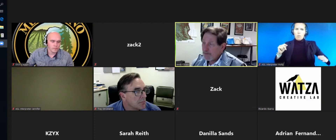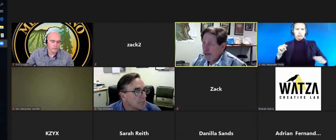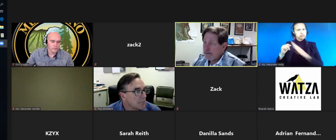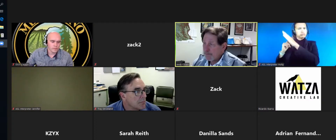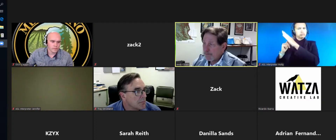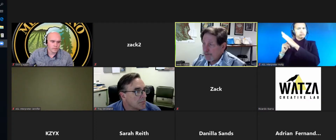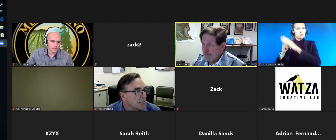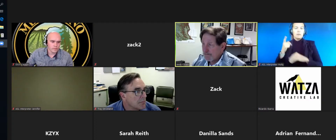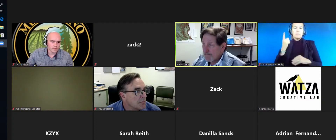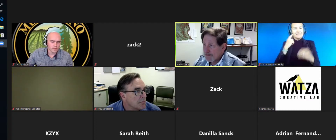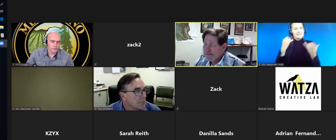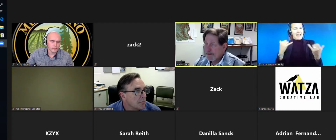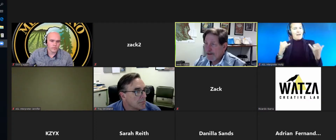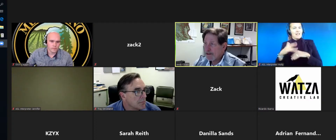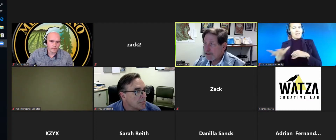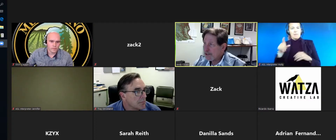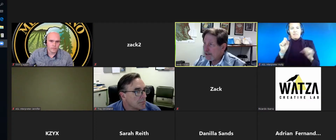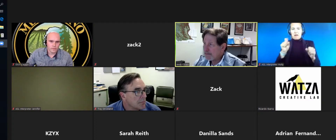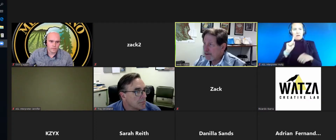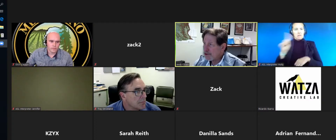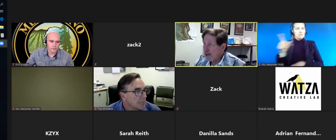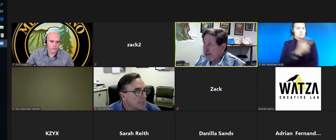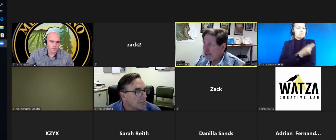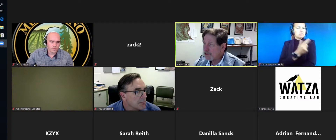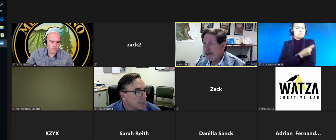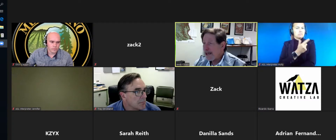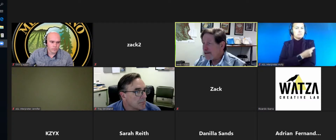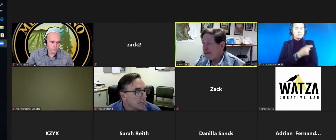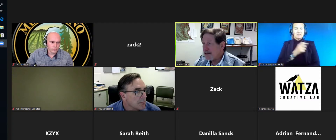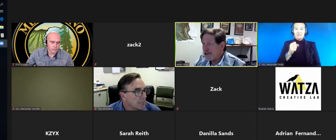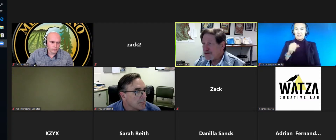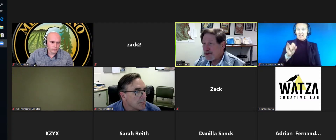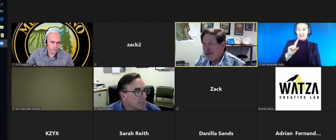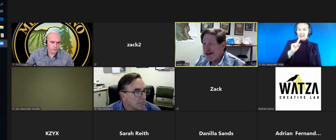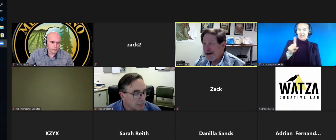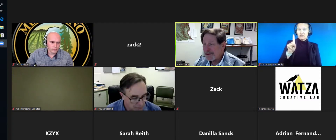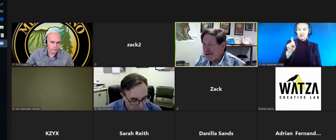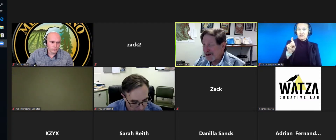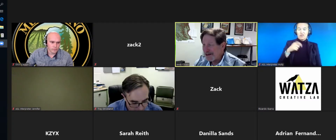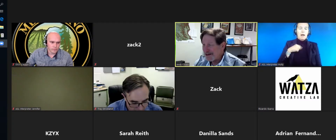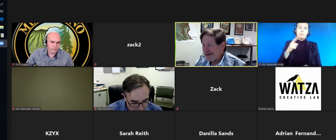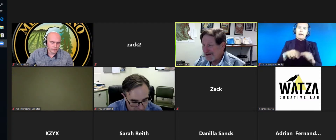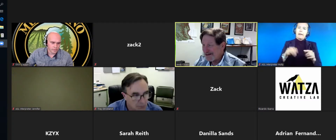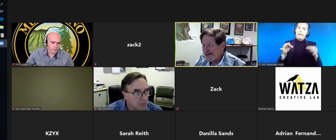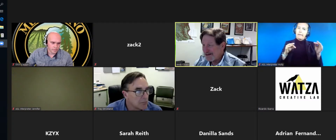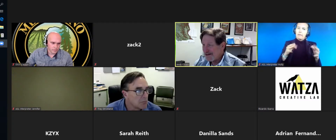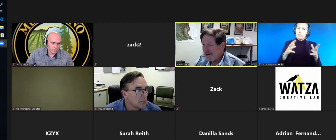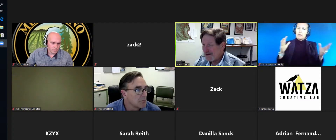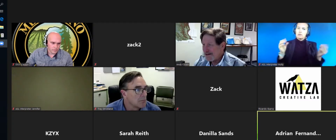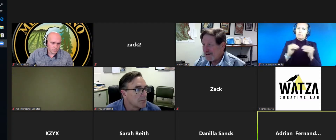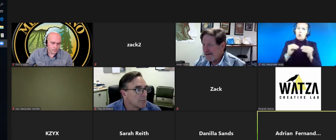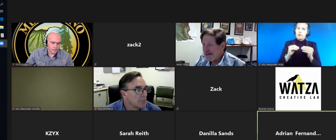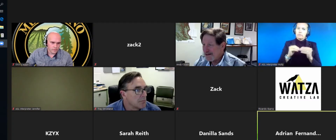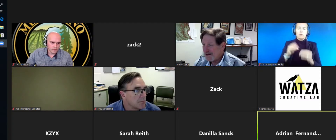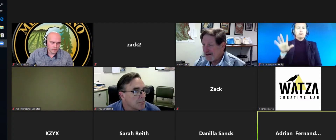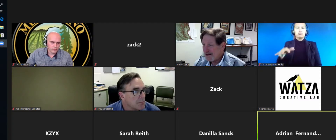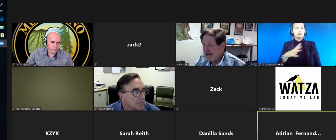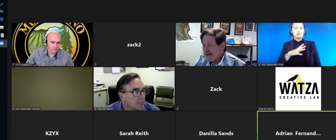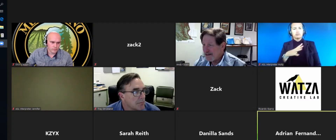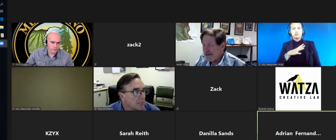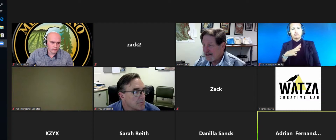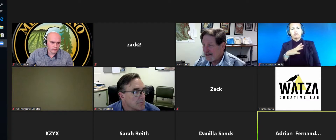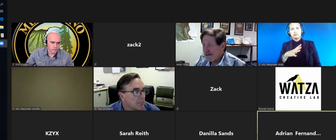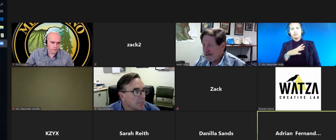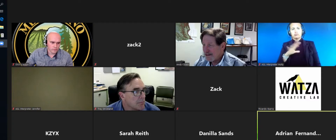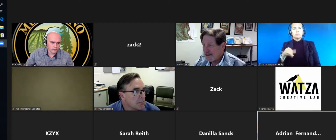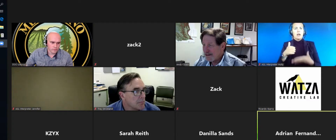become available for them. Does that try to answer? I can't tell you much more than that, I don't think. Yeah, no, that's